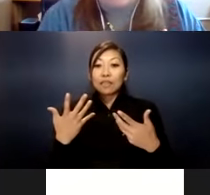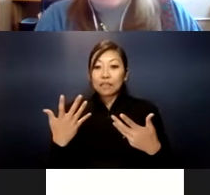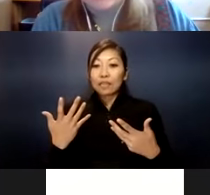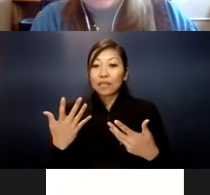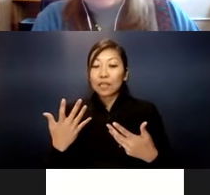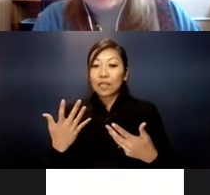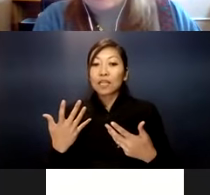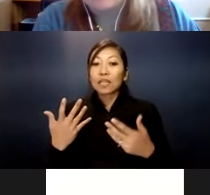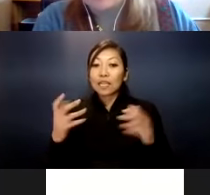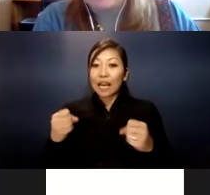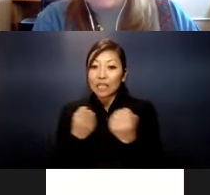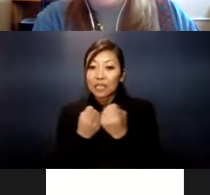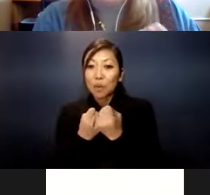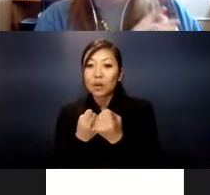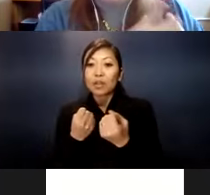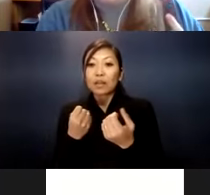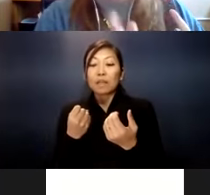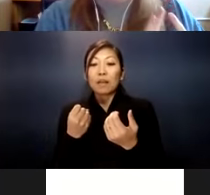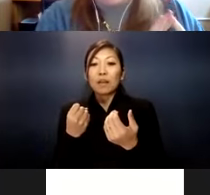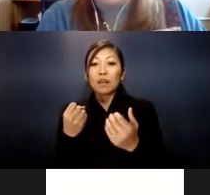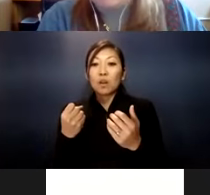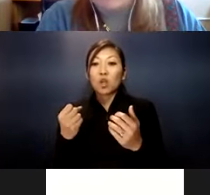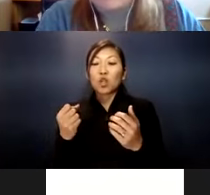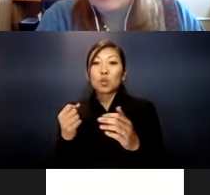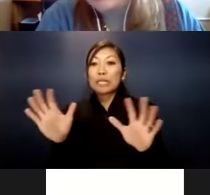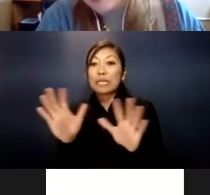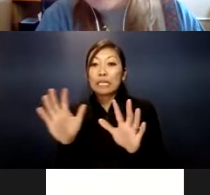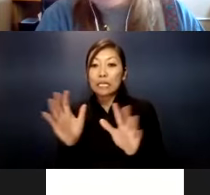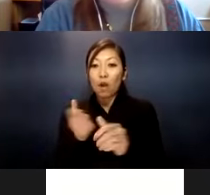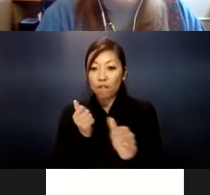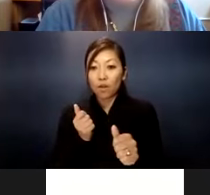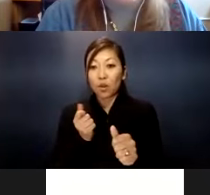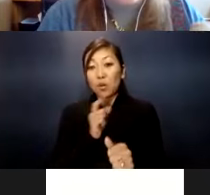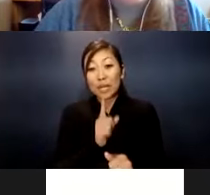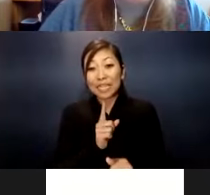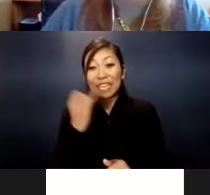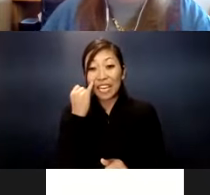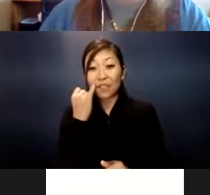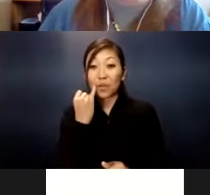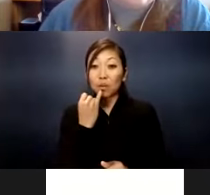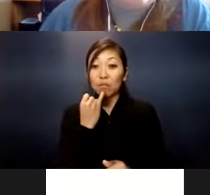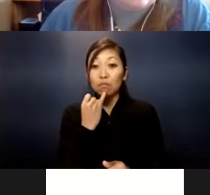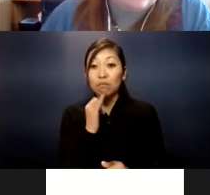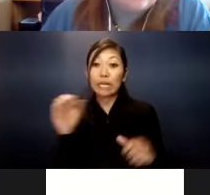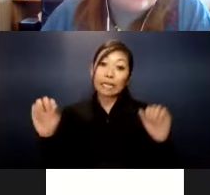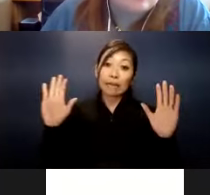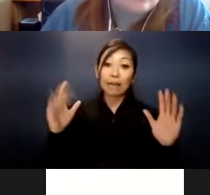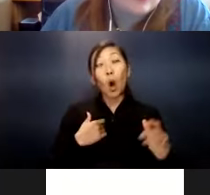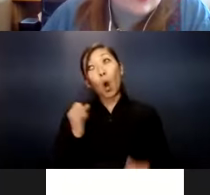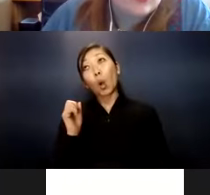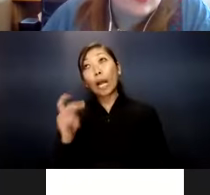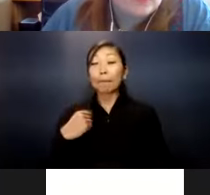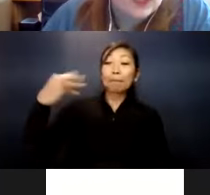that can be a really upsetting way that abuse follows you around for the rest of your life. I'm going to take